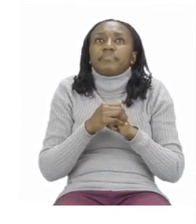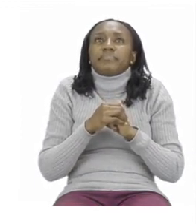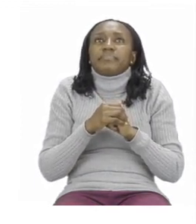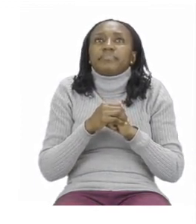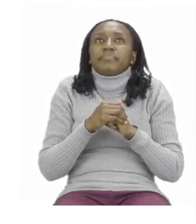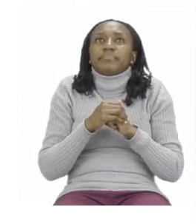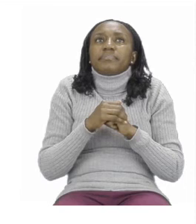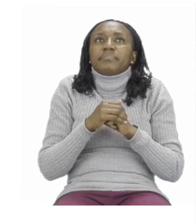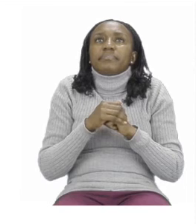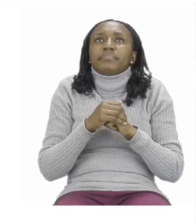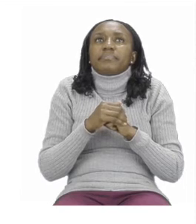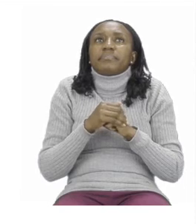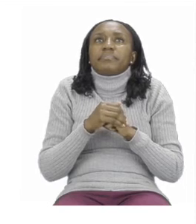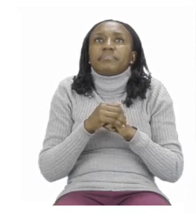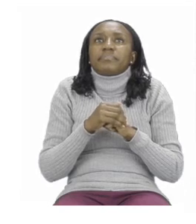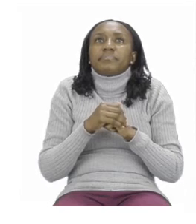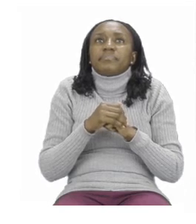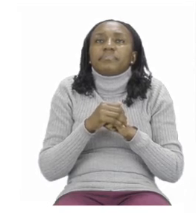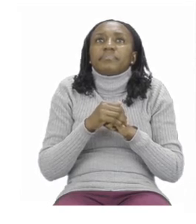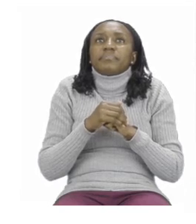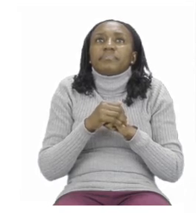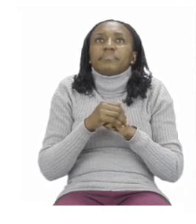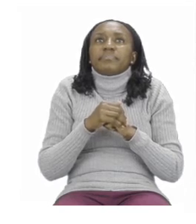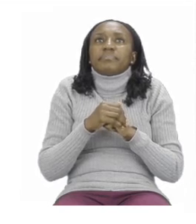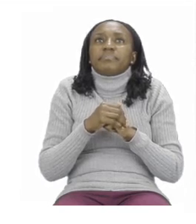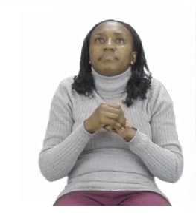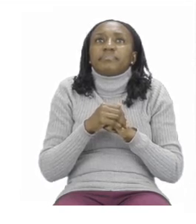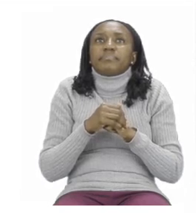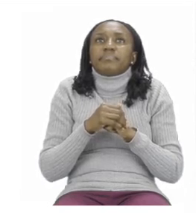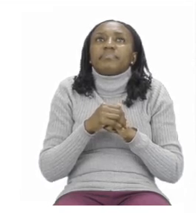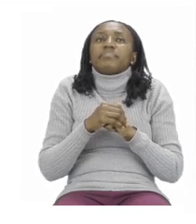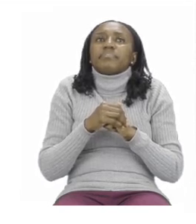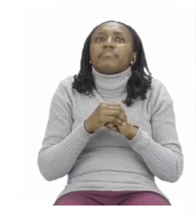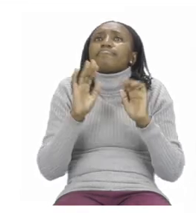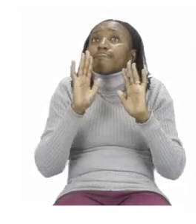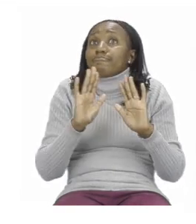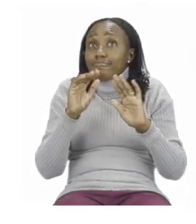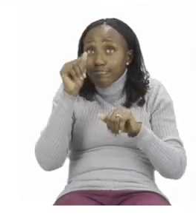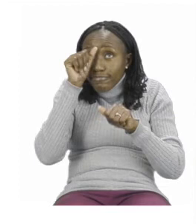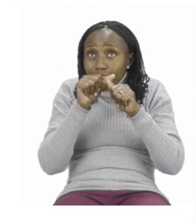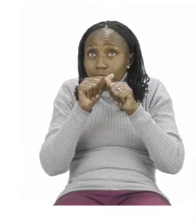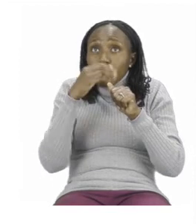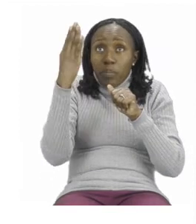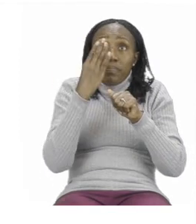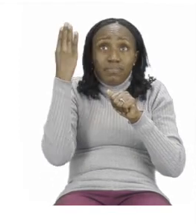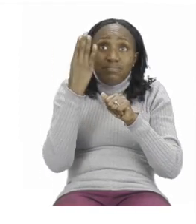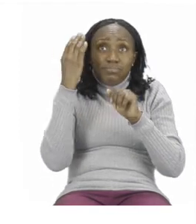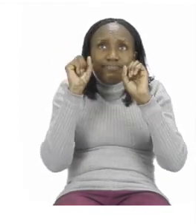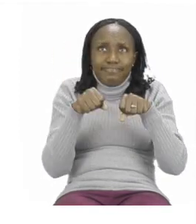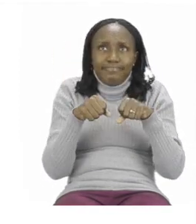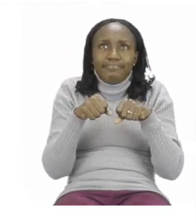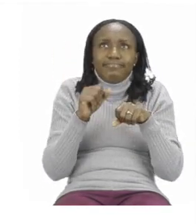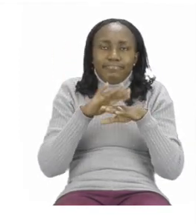This object will float. Now, which color do we have to color the floating